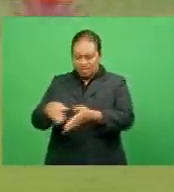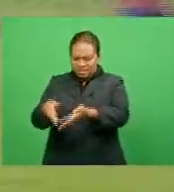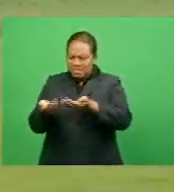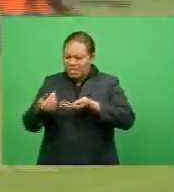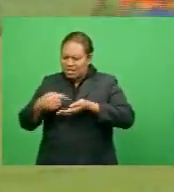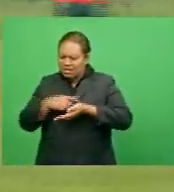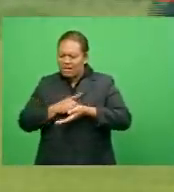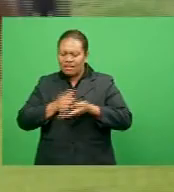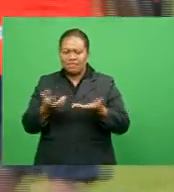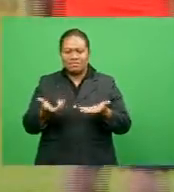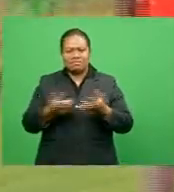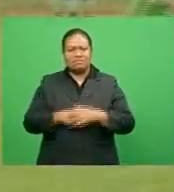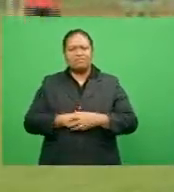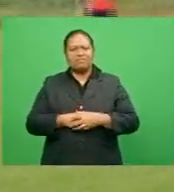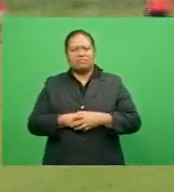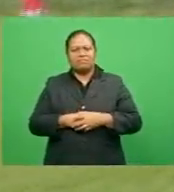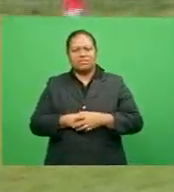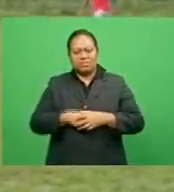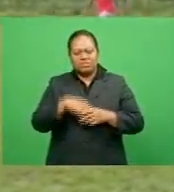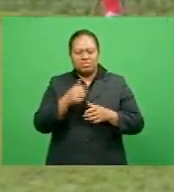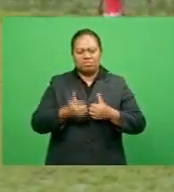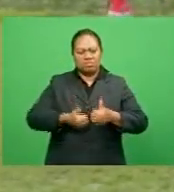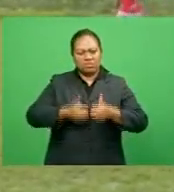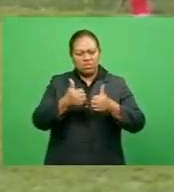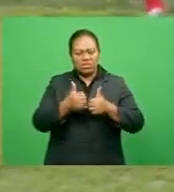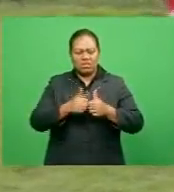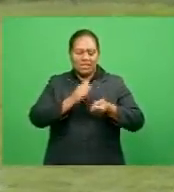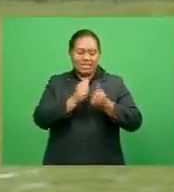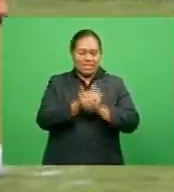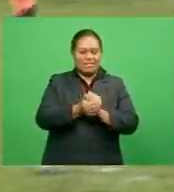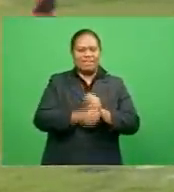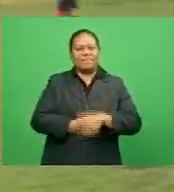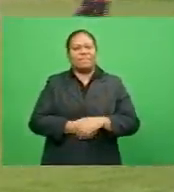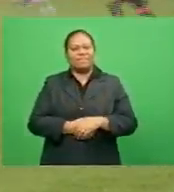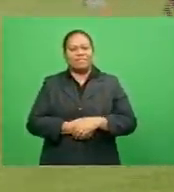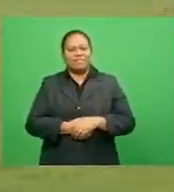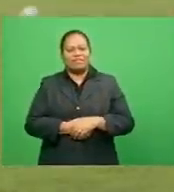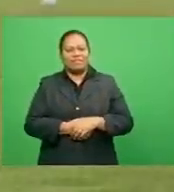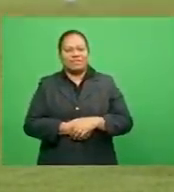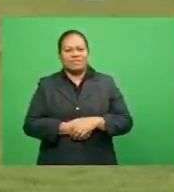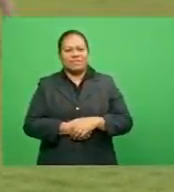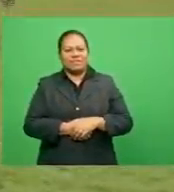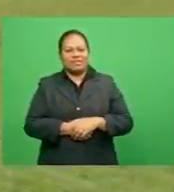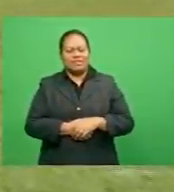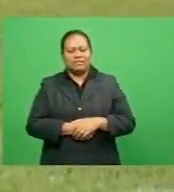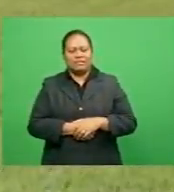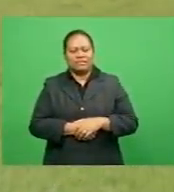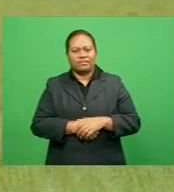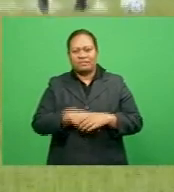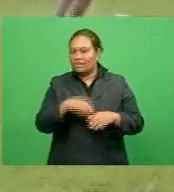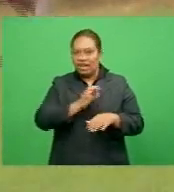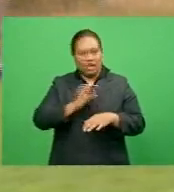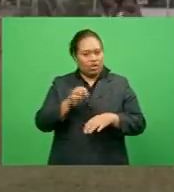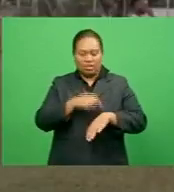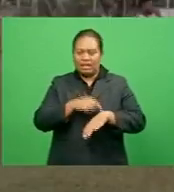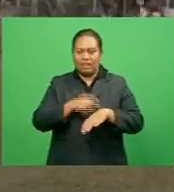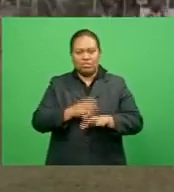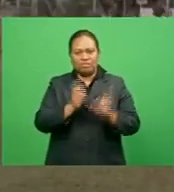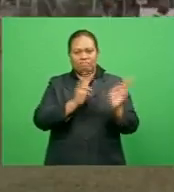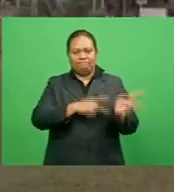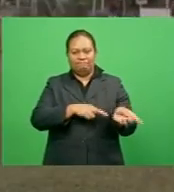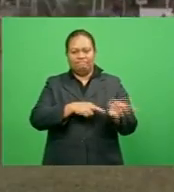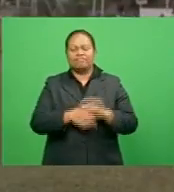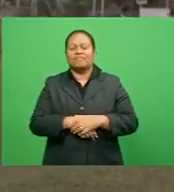different rhythm into the tournament. So there's no chance for us to relax or drop our guard.